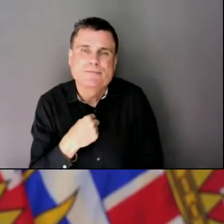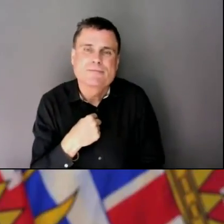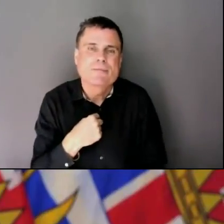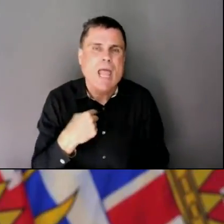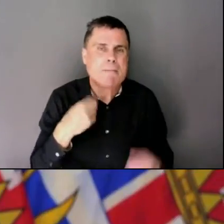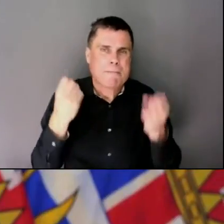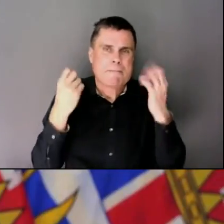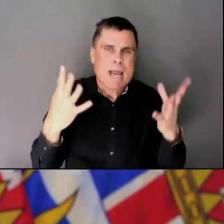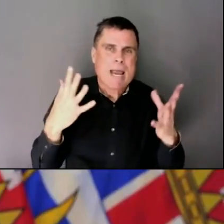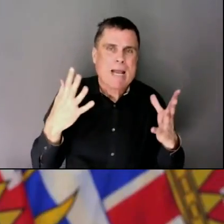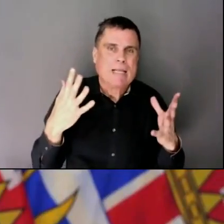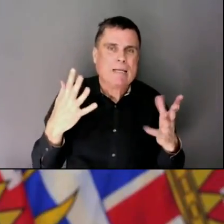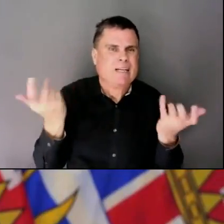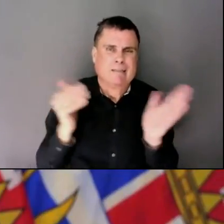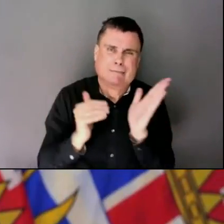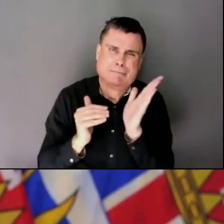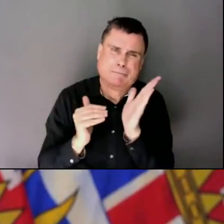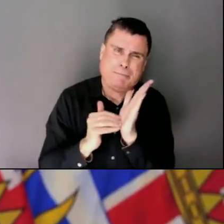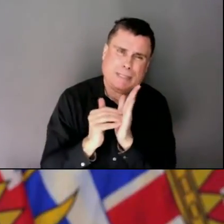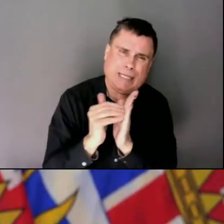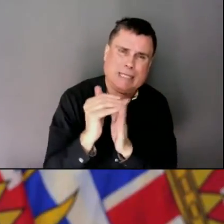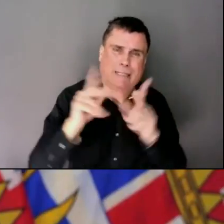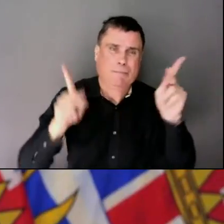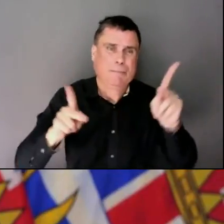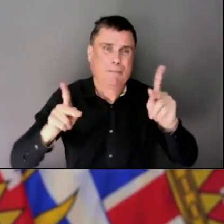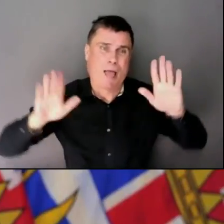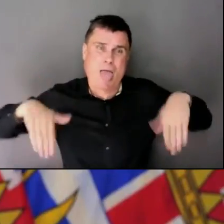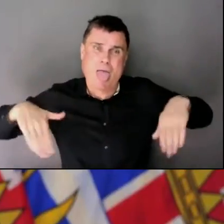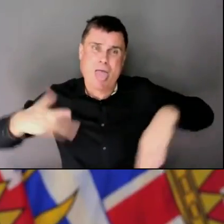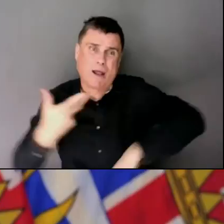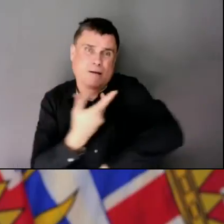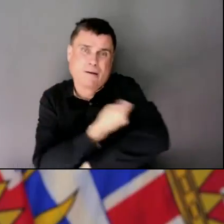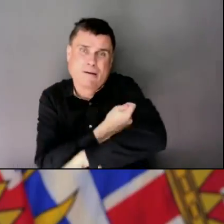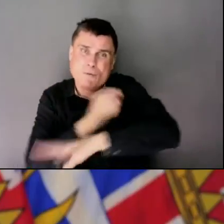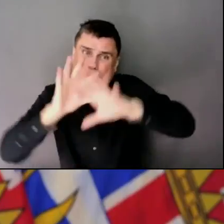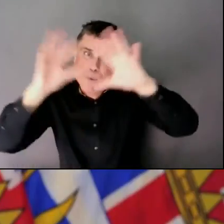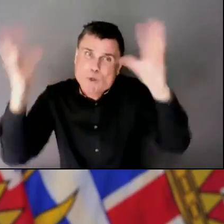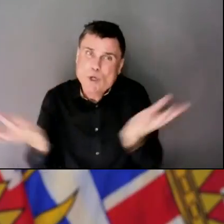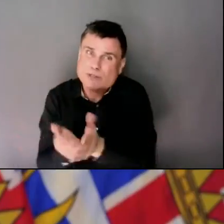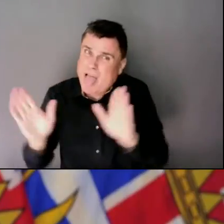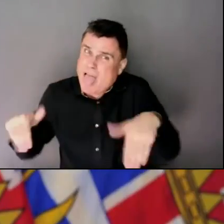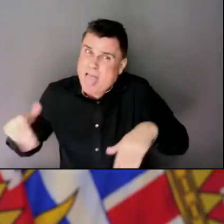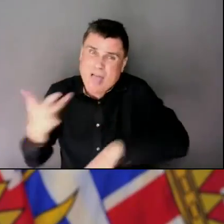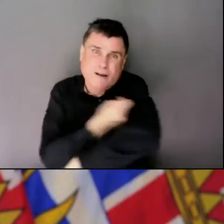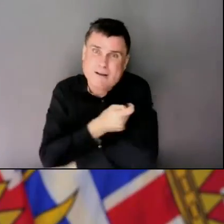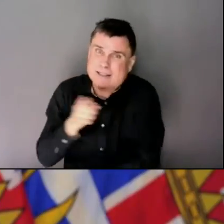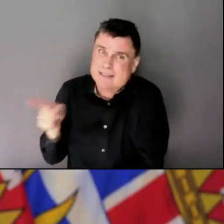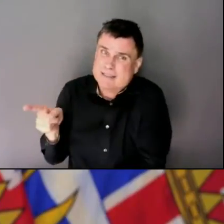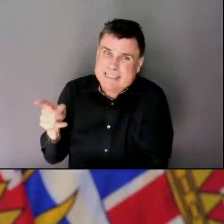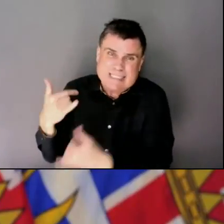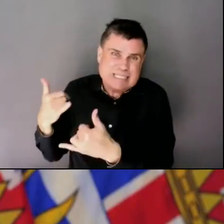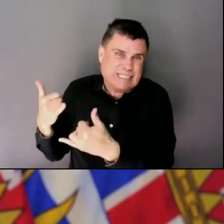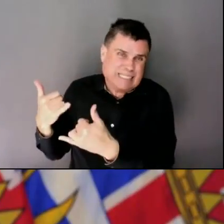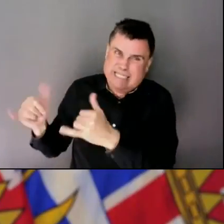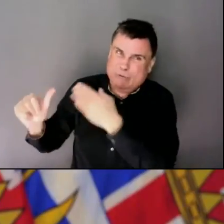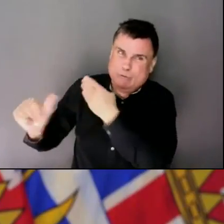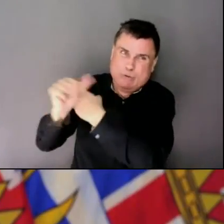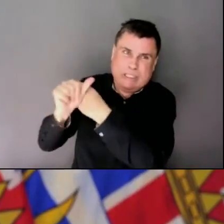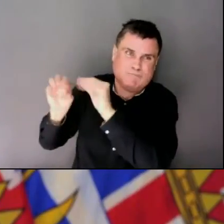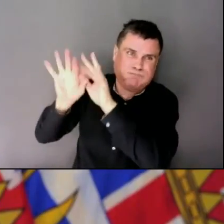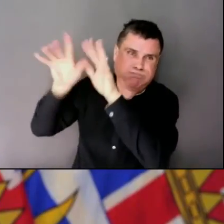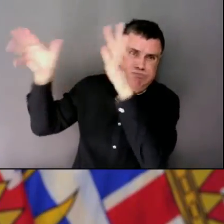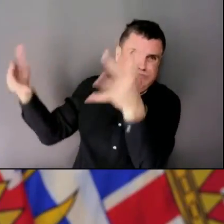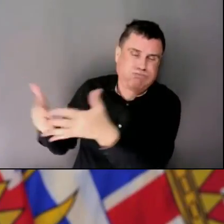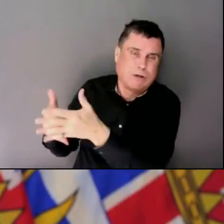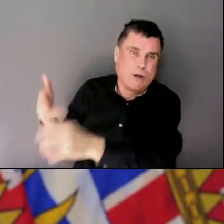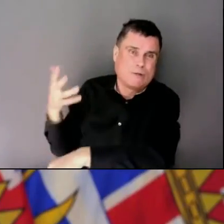to immunization, and that this virus is still creating great risks in many communities around the world. So for people in